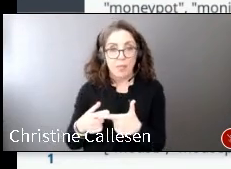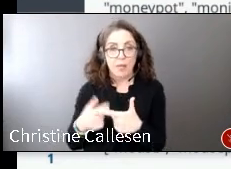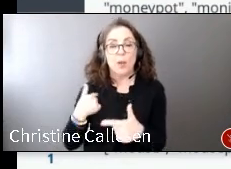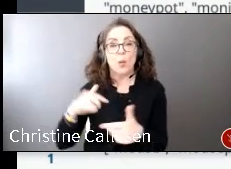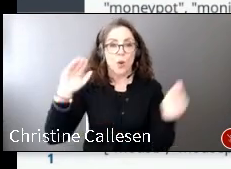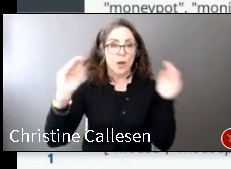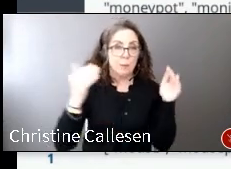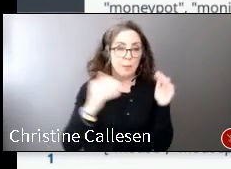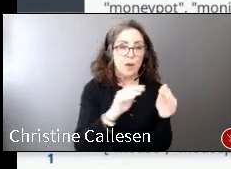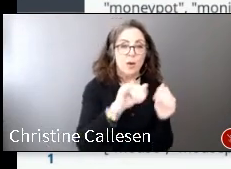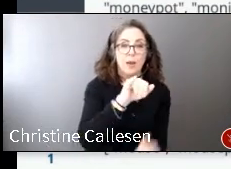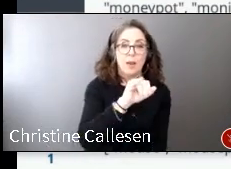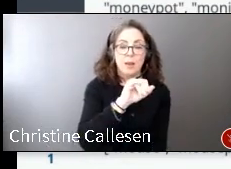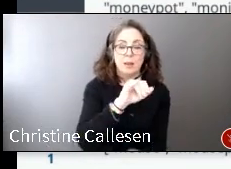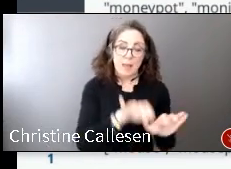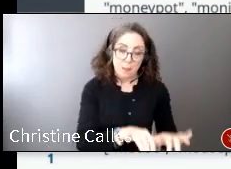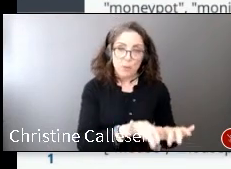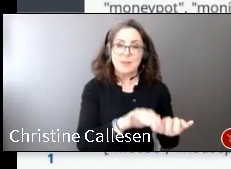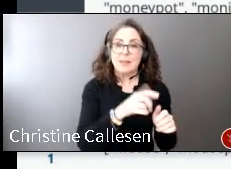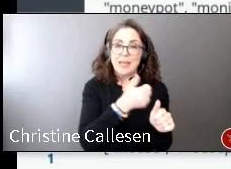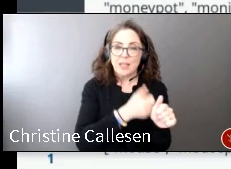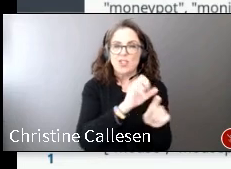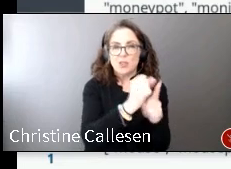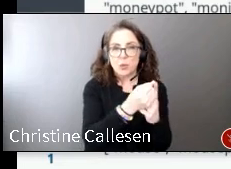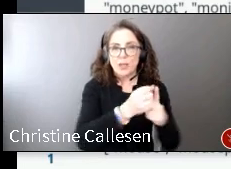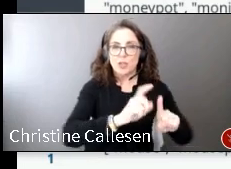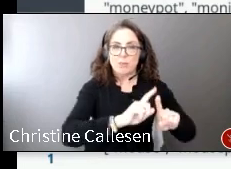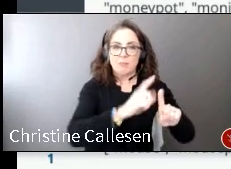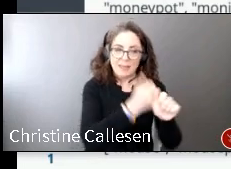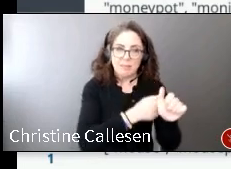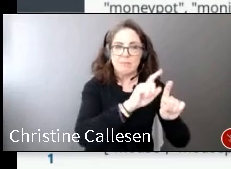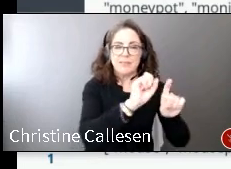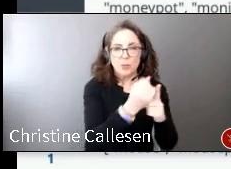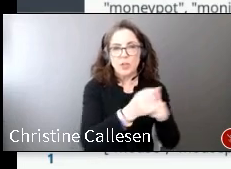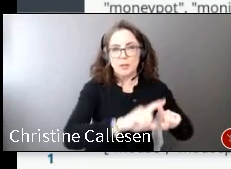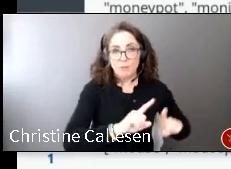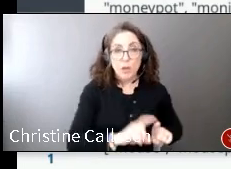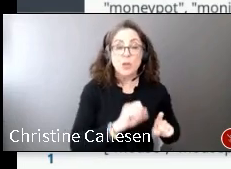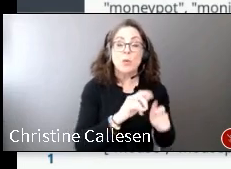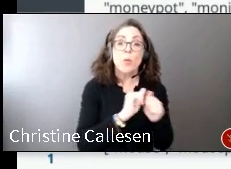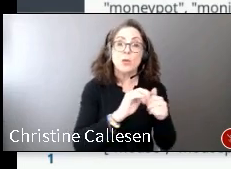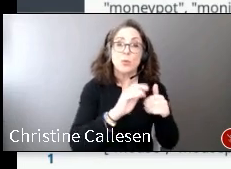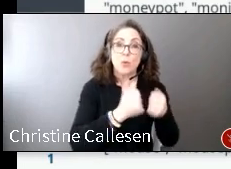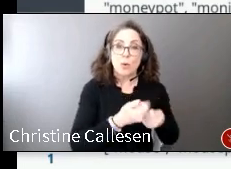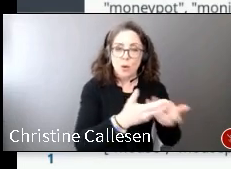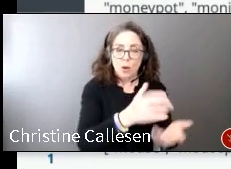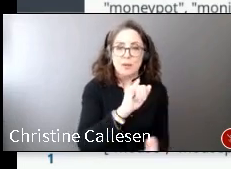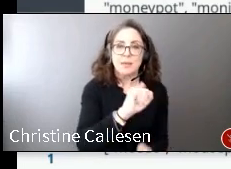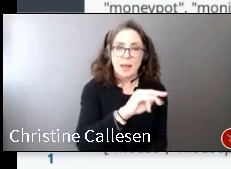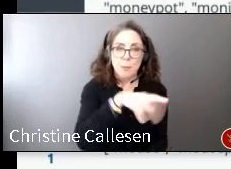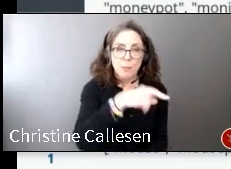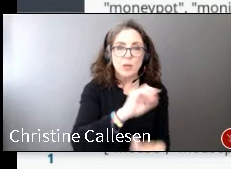comparing inputs in case insensitive way, I think we want to normalize the inputs a little bit before we